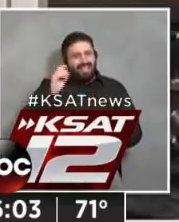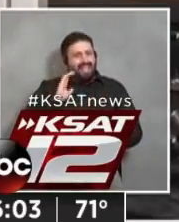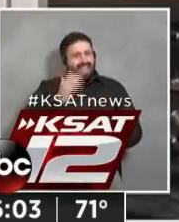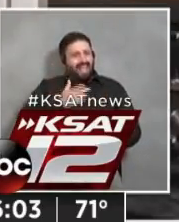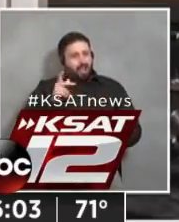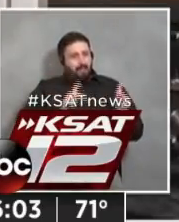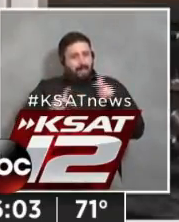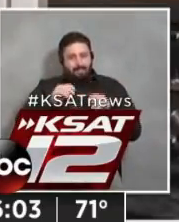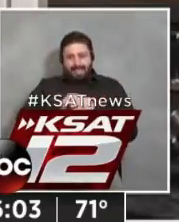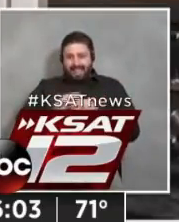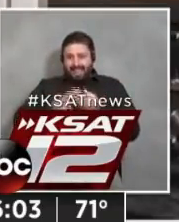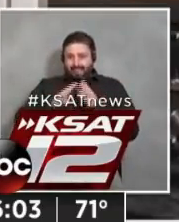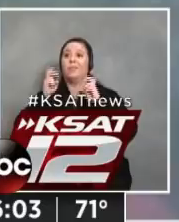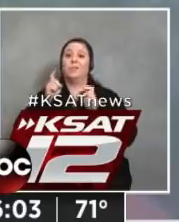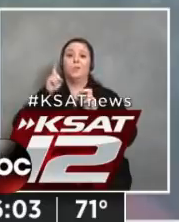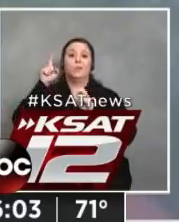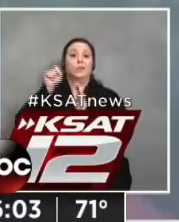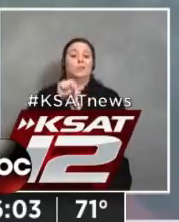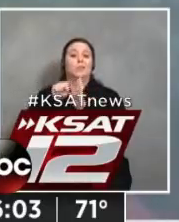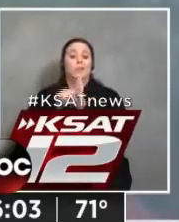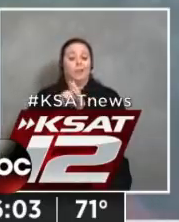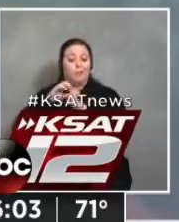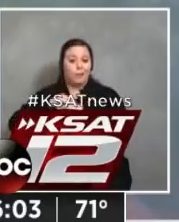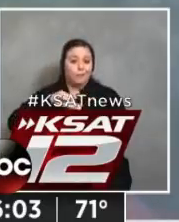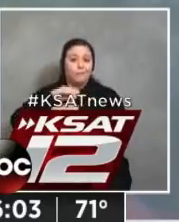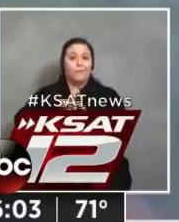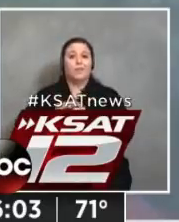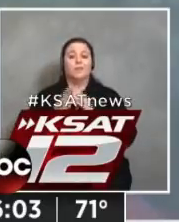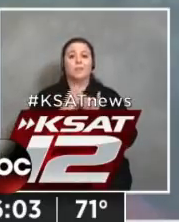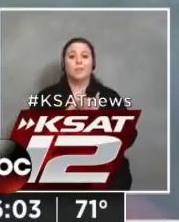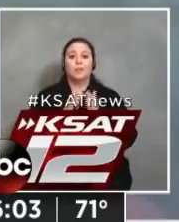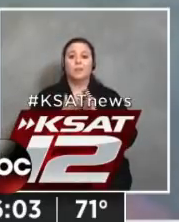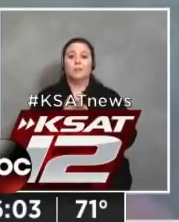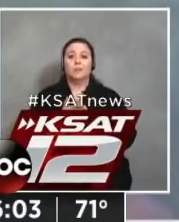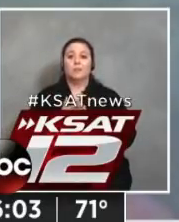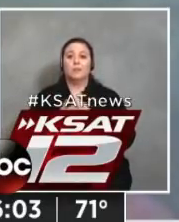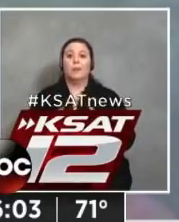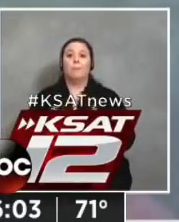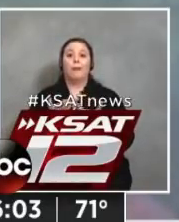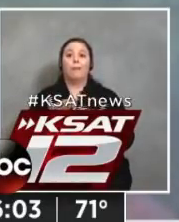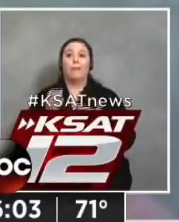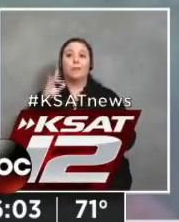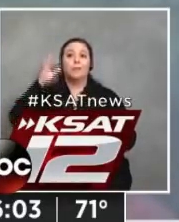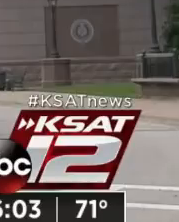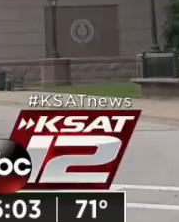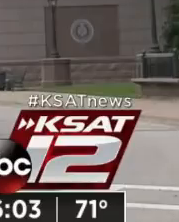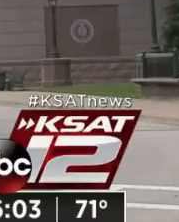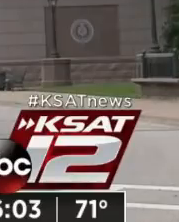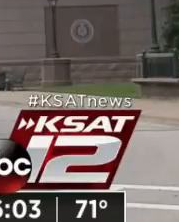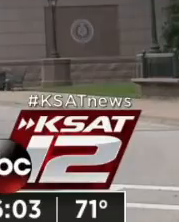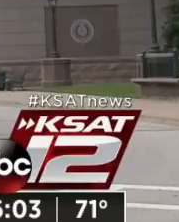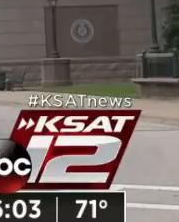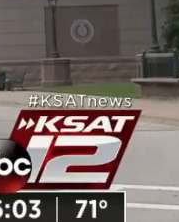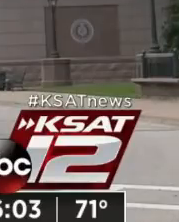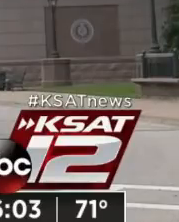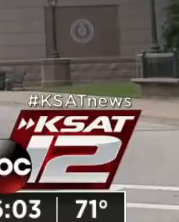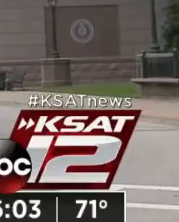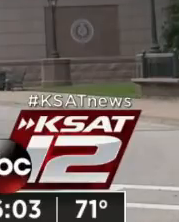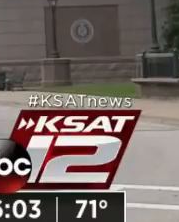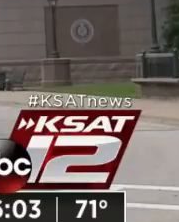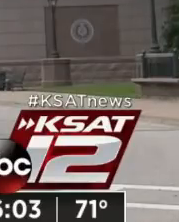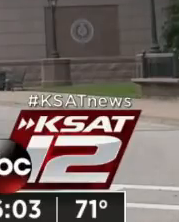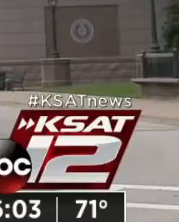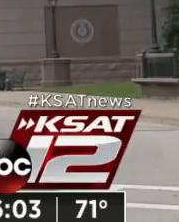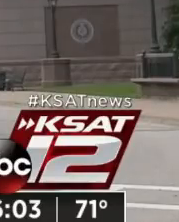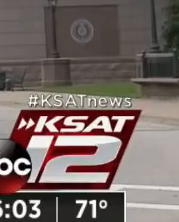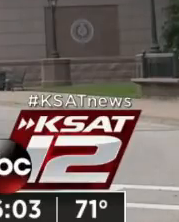communities ask us to do. The District 10's Clayton Perry noted he hears complaints about every level of government. and officials can get voted out if they're